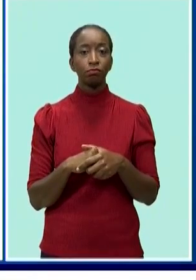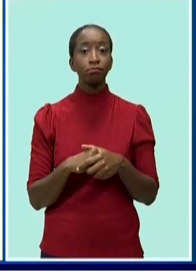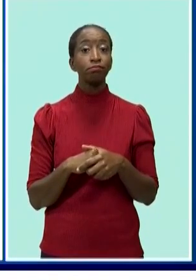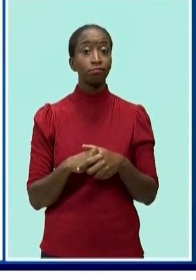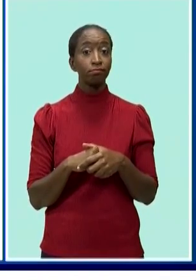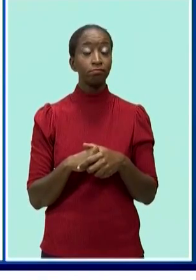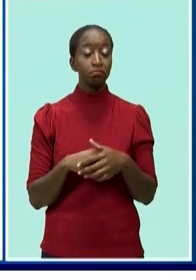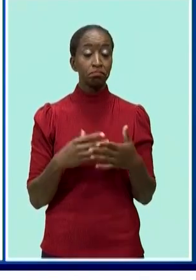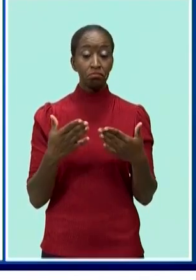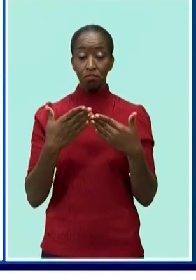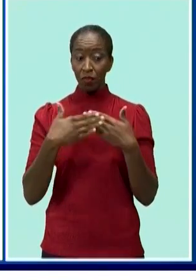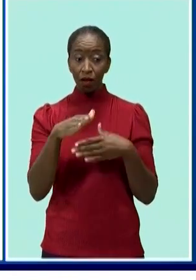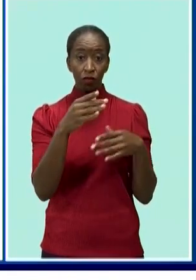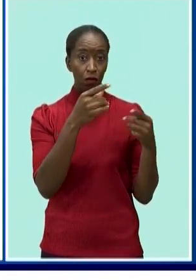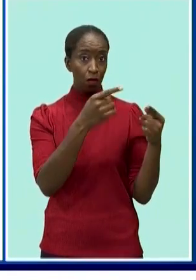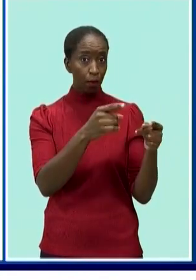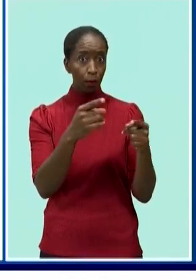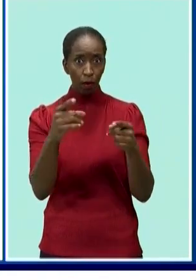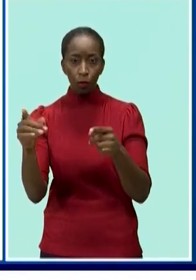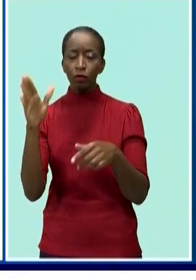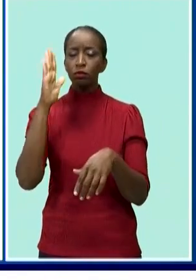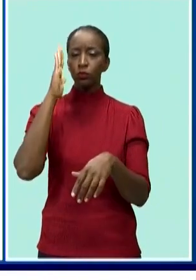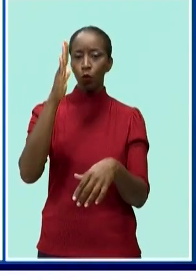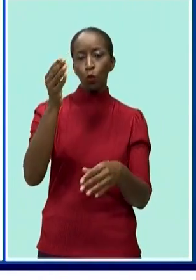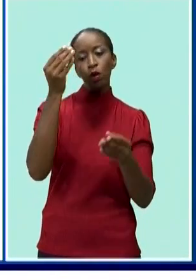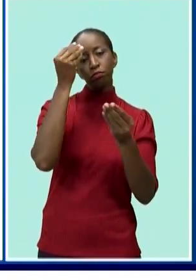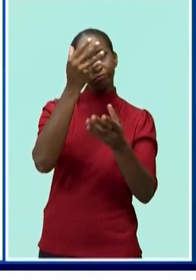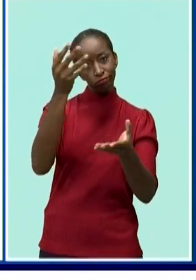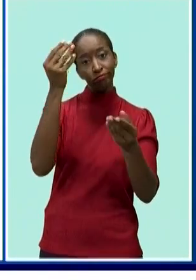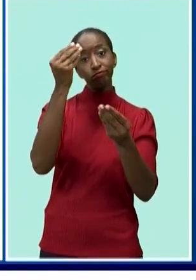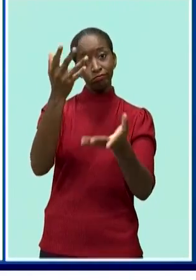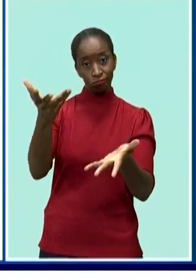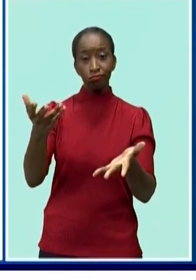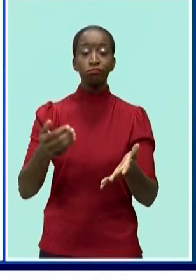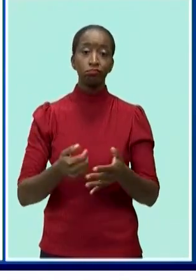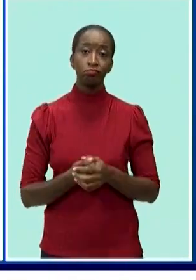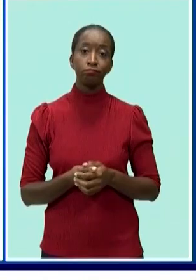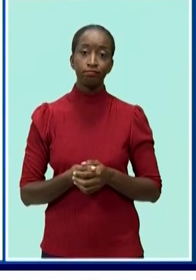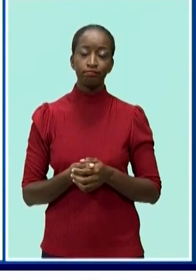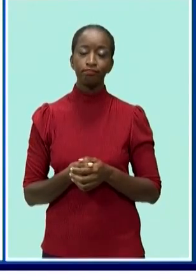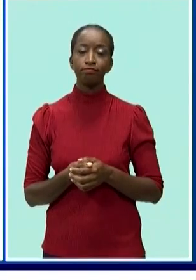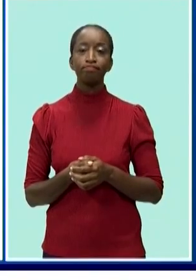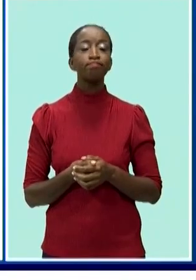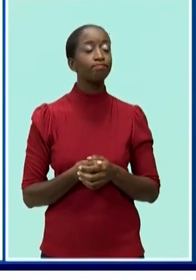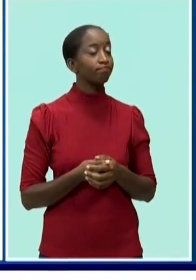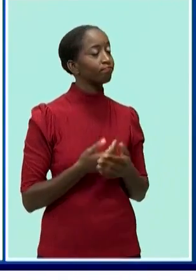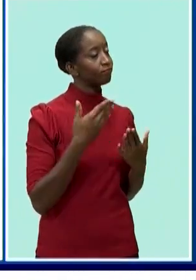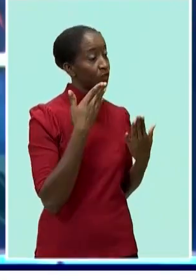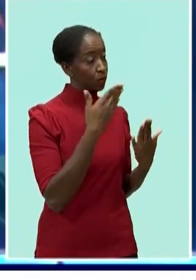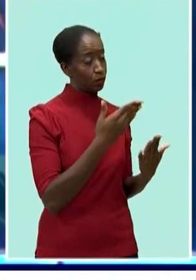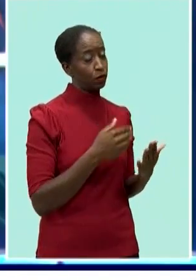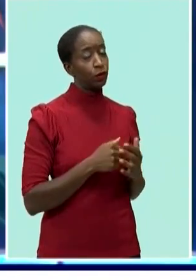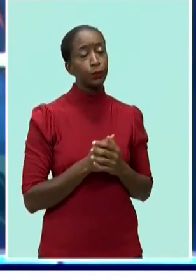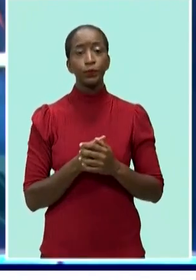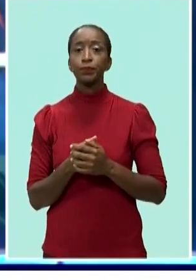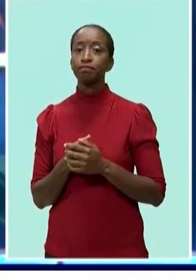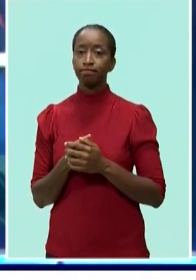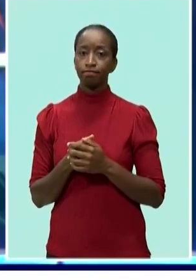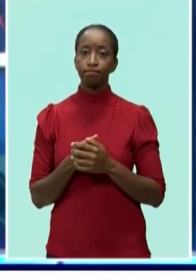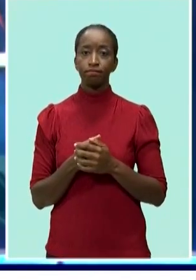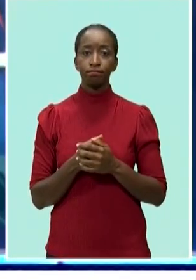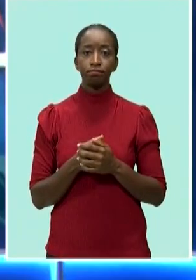continue to follow the story closely and bring you up to date with the latest news as it breaks. Back to you, Lisa. Thank you so much, Shane. Now to news